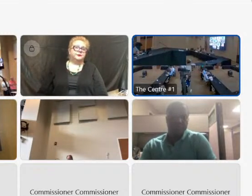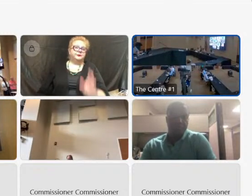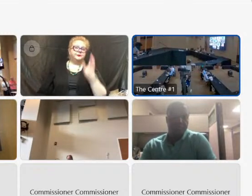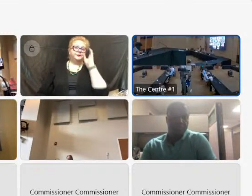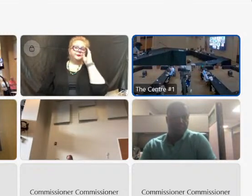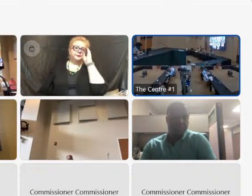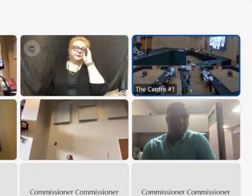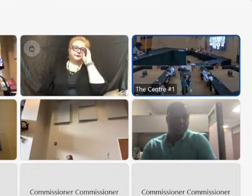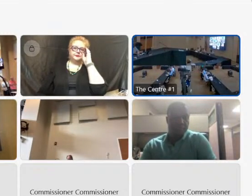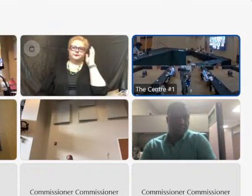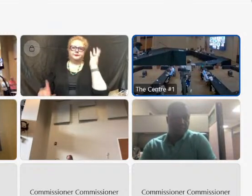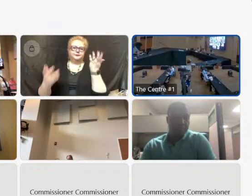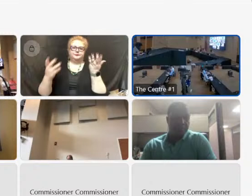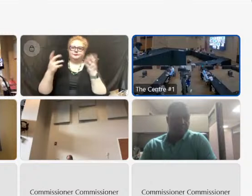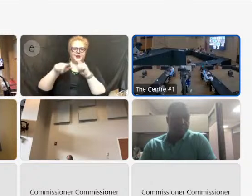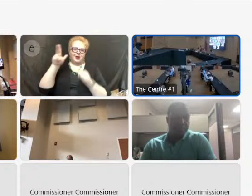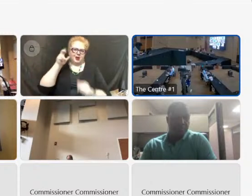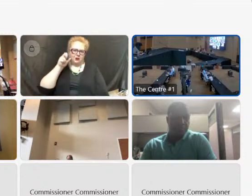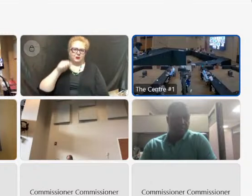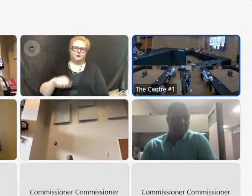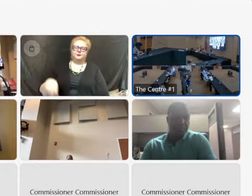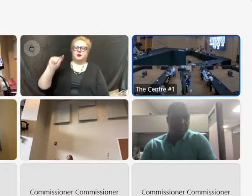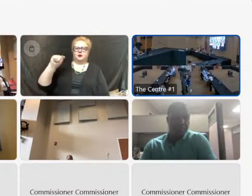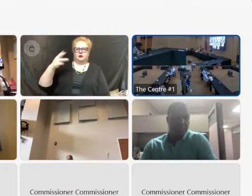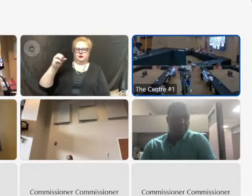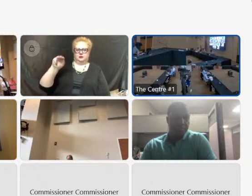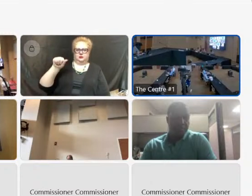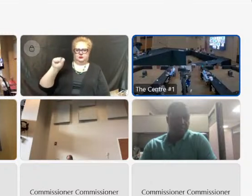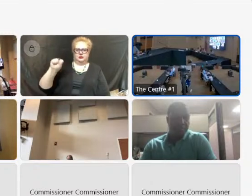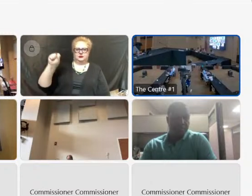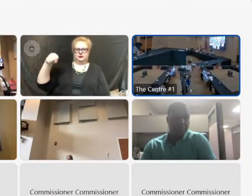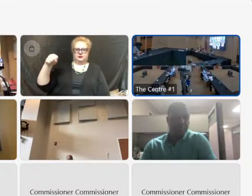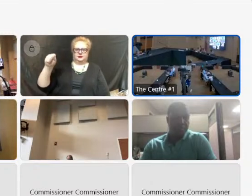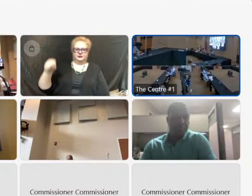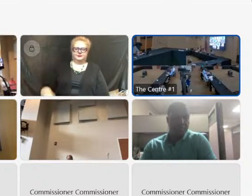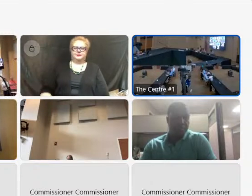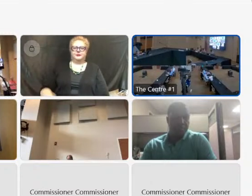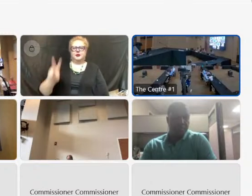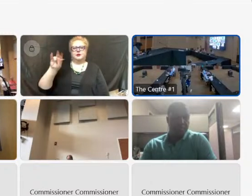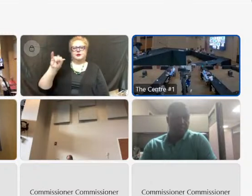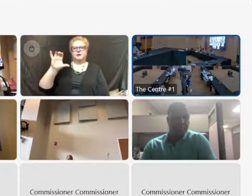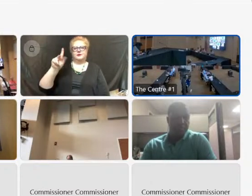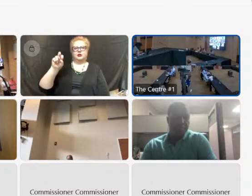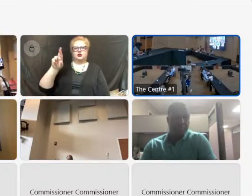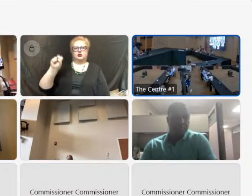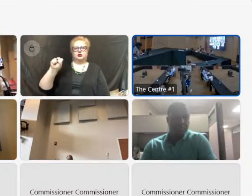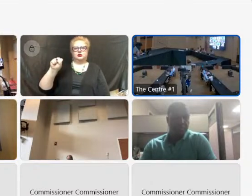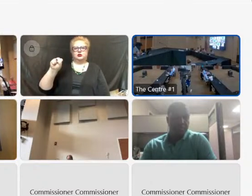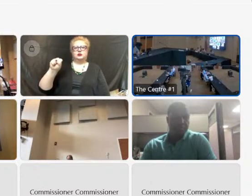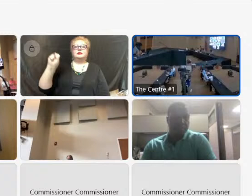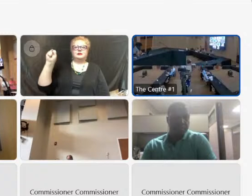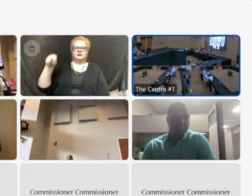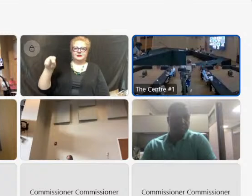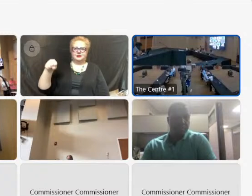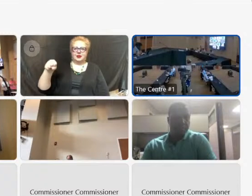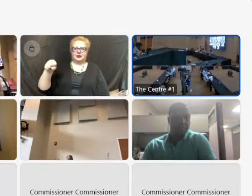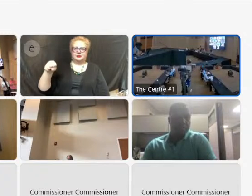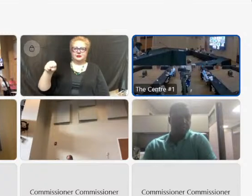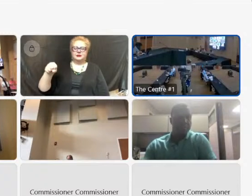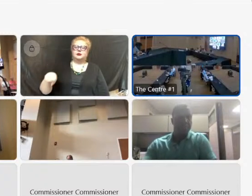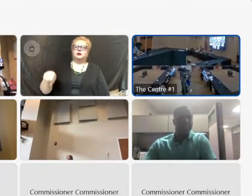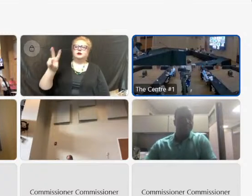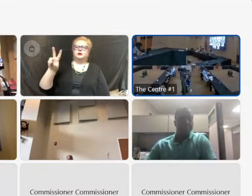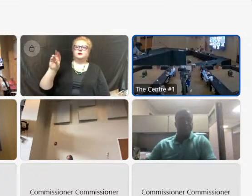It's inaudible. Thomas? Yes. Vickers? Yes. And